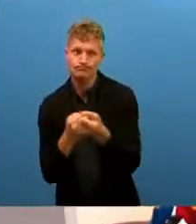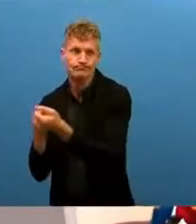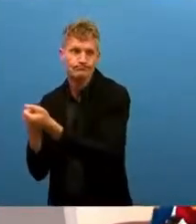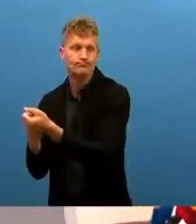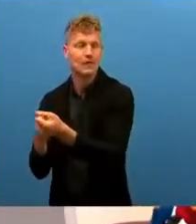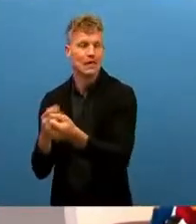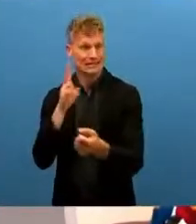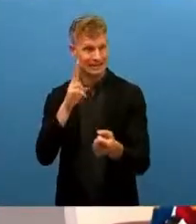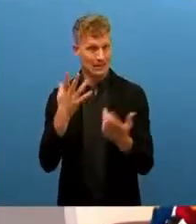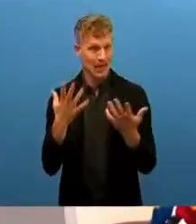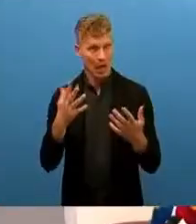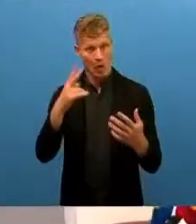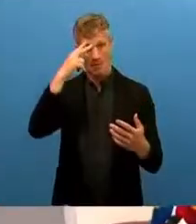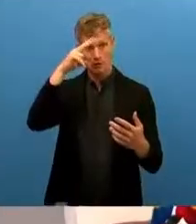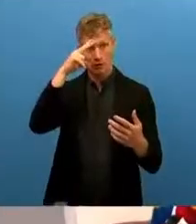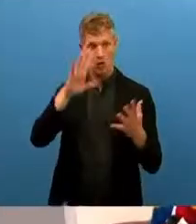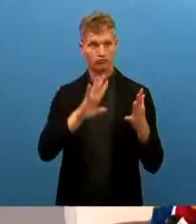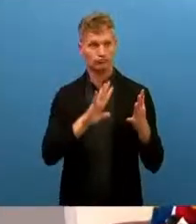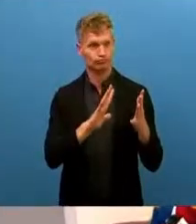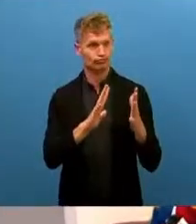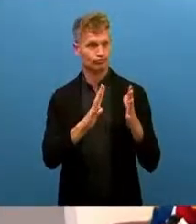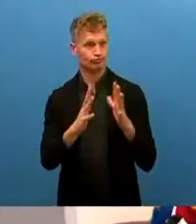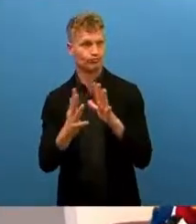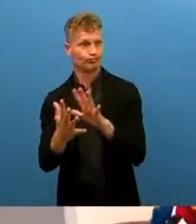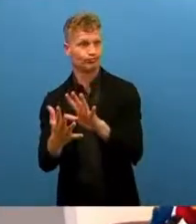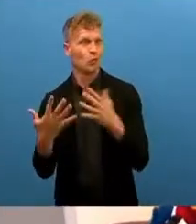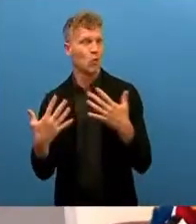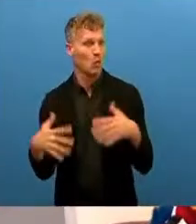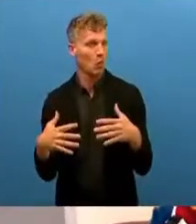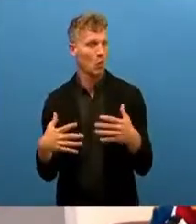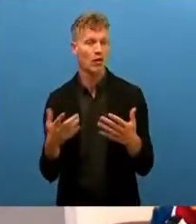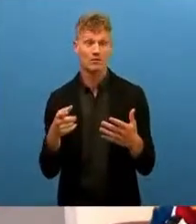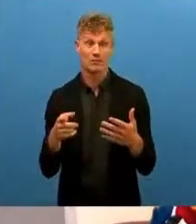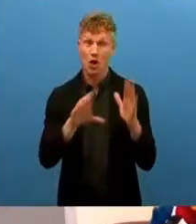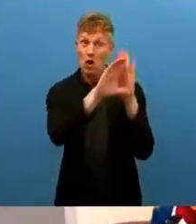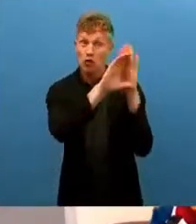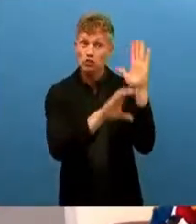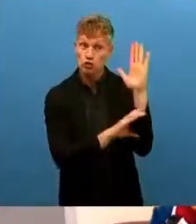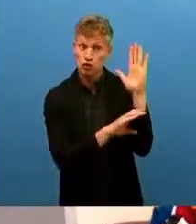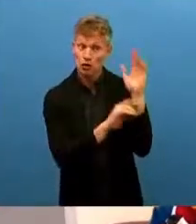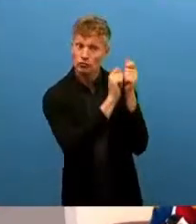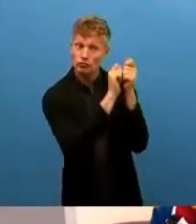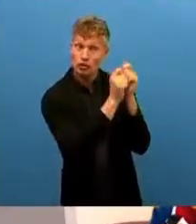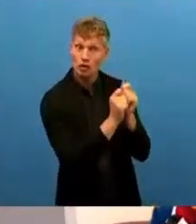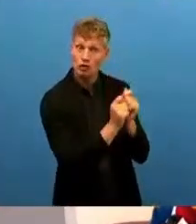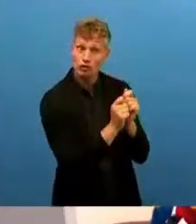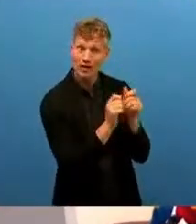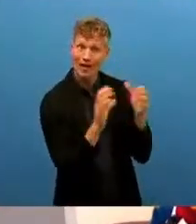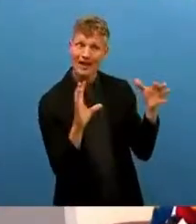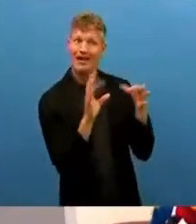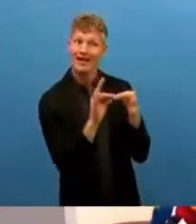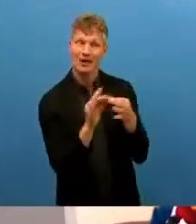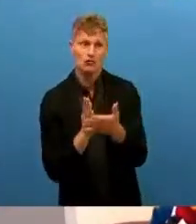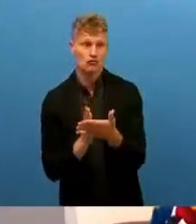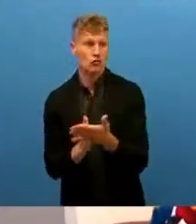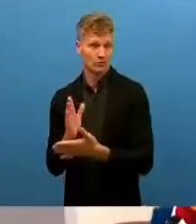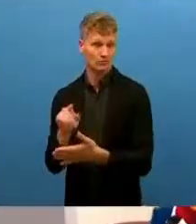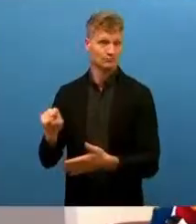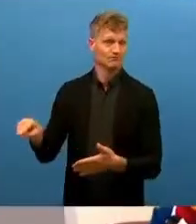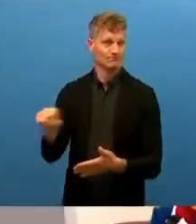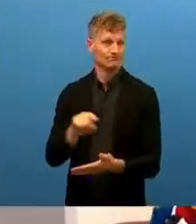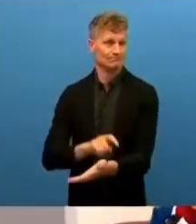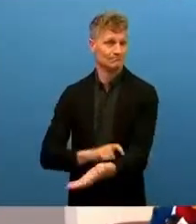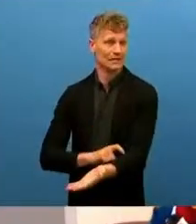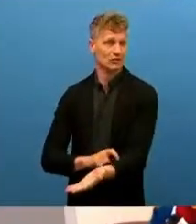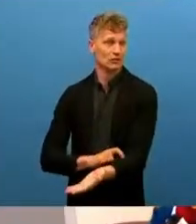see happening in Mexico, for example, the constitutional reform related to the rights of indigenous